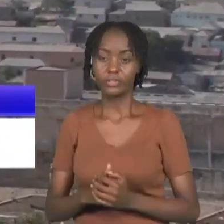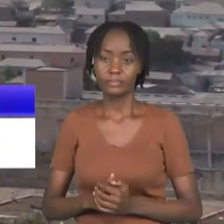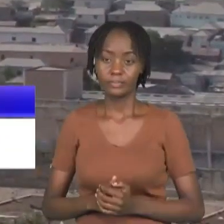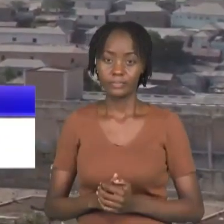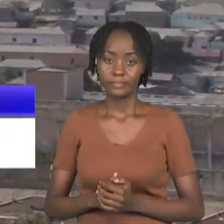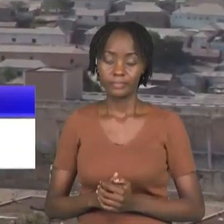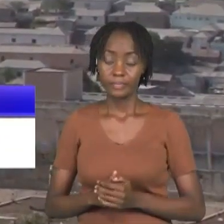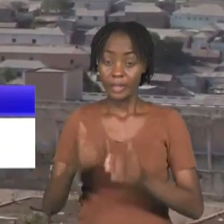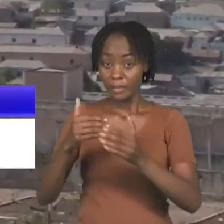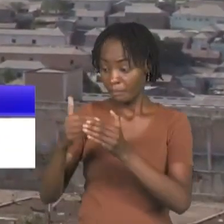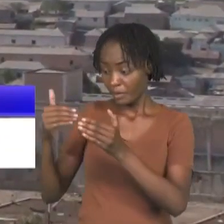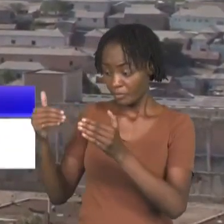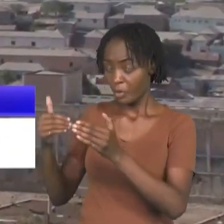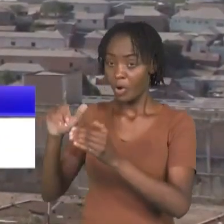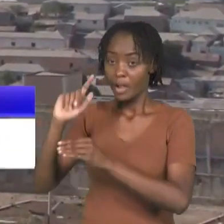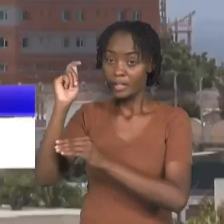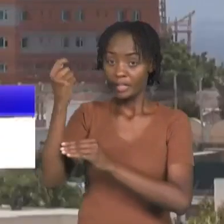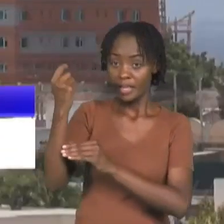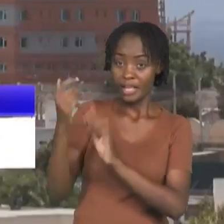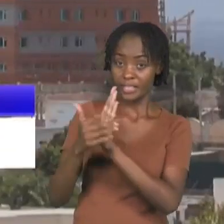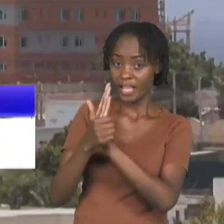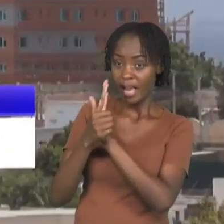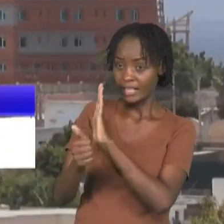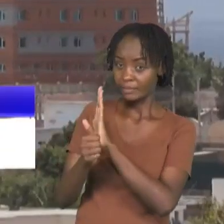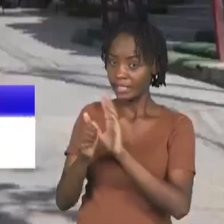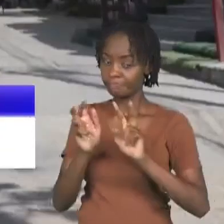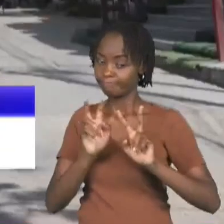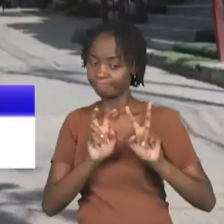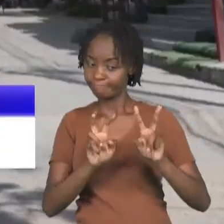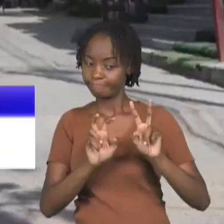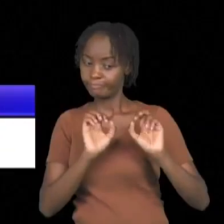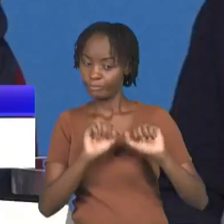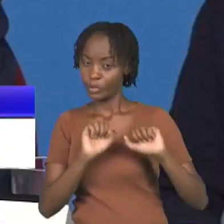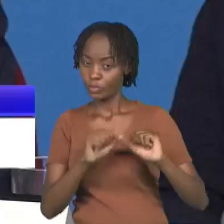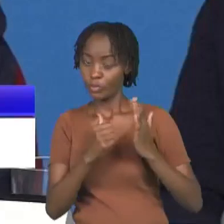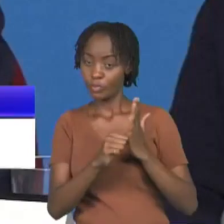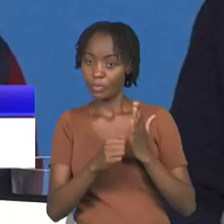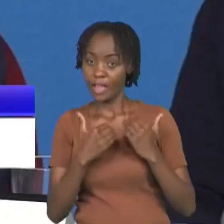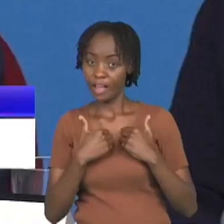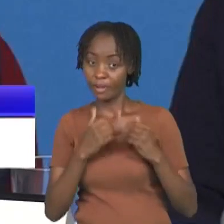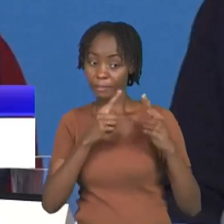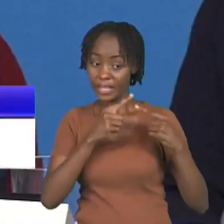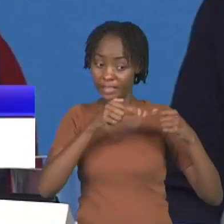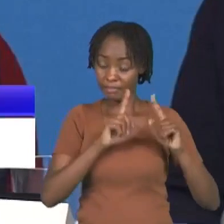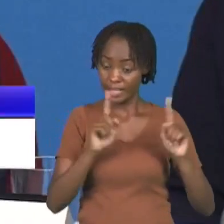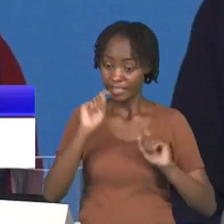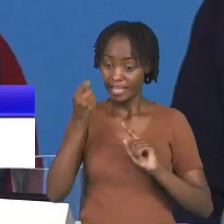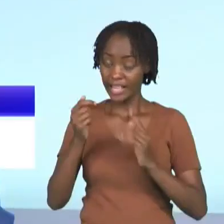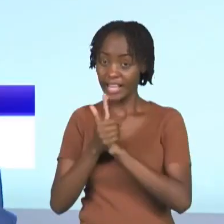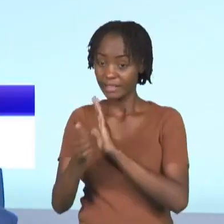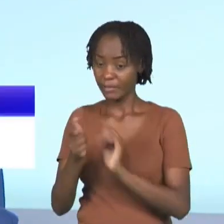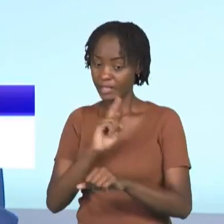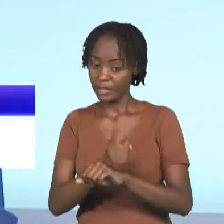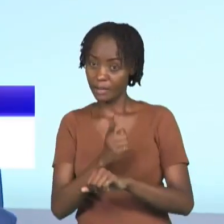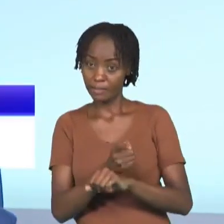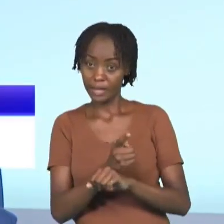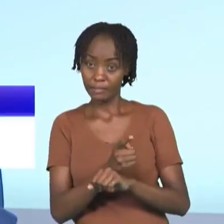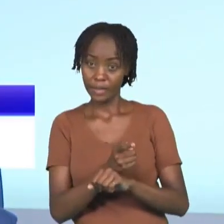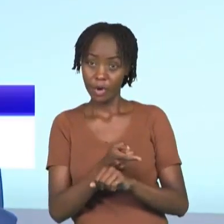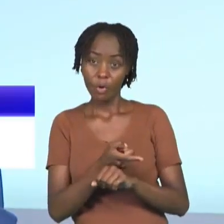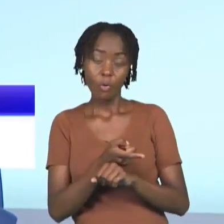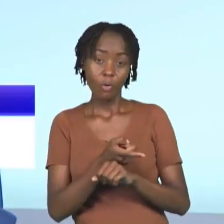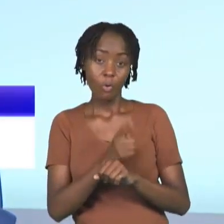Early in the year, Kenyan's expert preempted the fallout, pointing fingers to Somalia's President Mohamed Farmajo. President